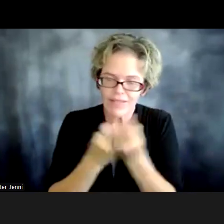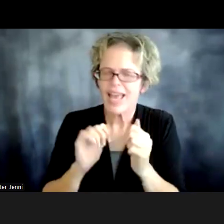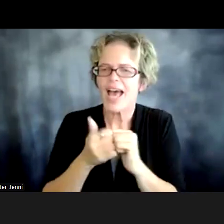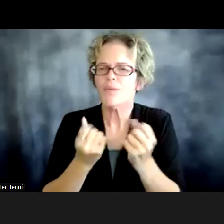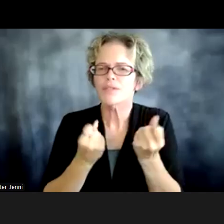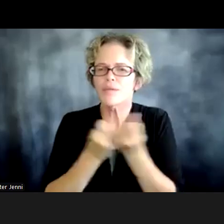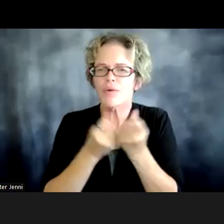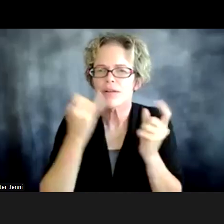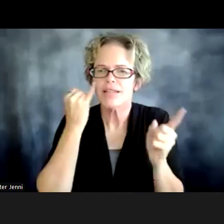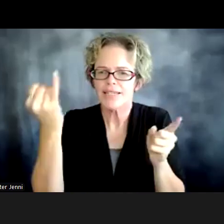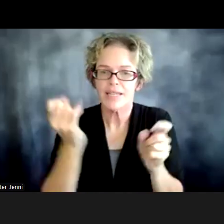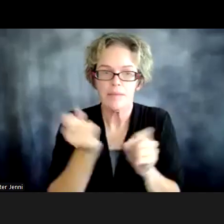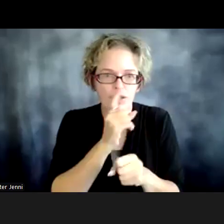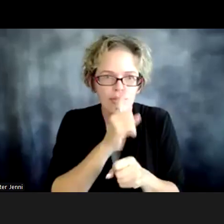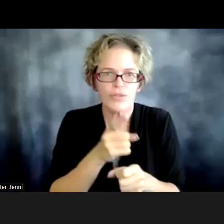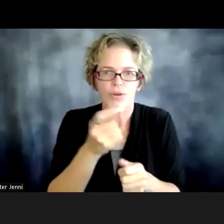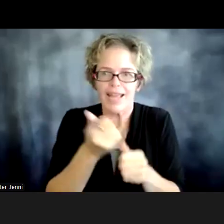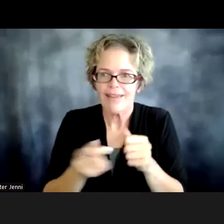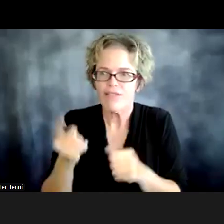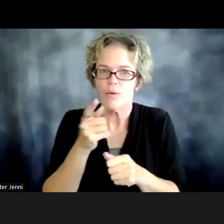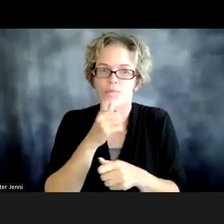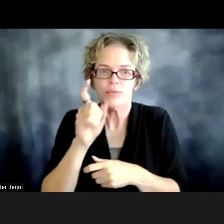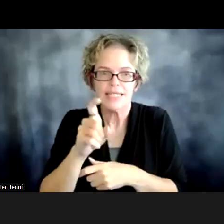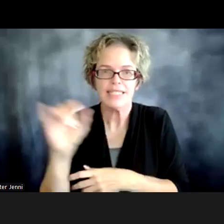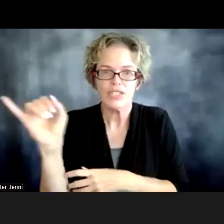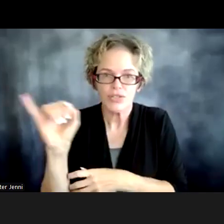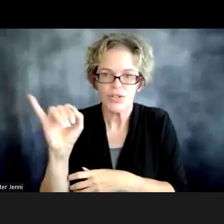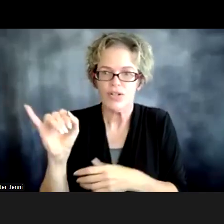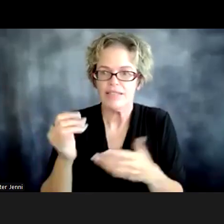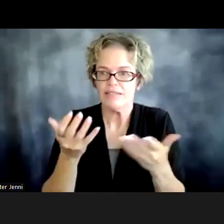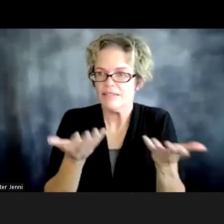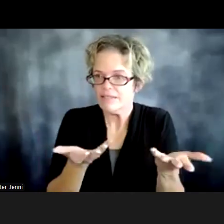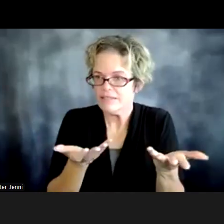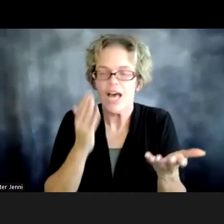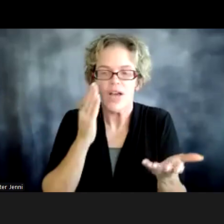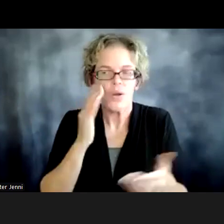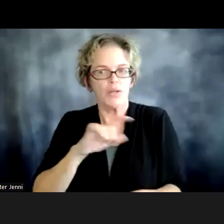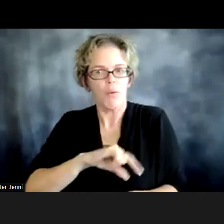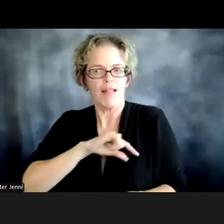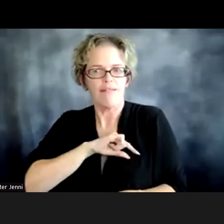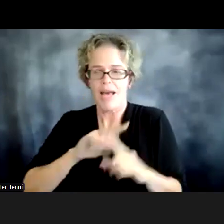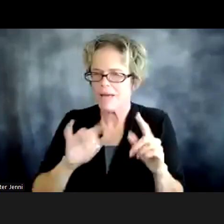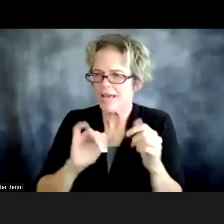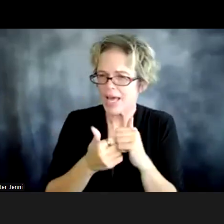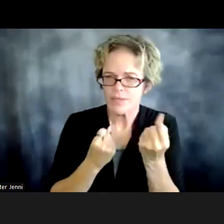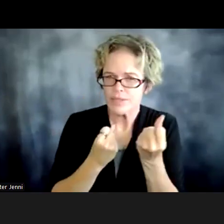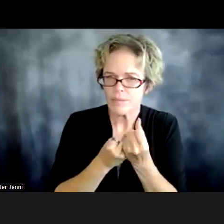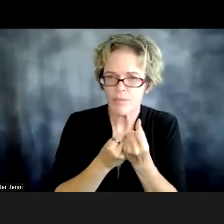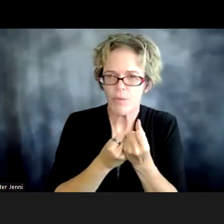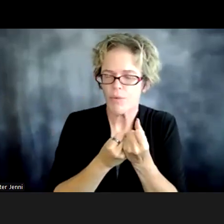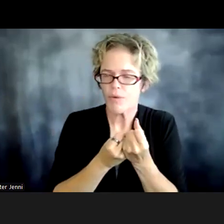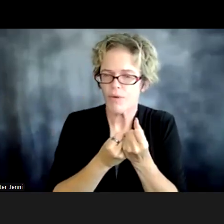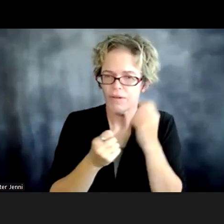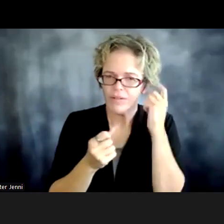of insuring everybody that needs insurance? I know they need to qualify, but how do we support the needy